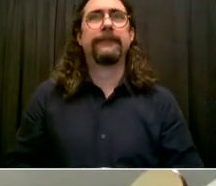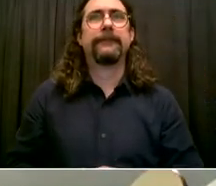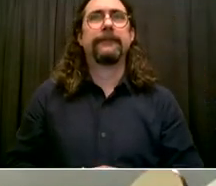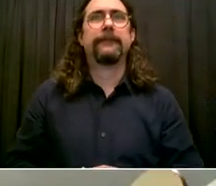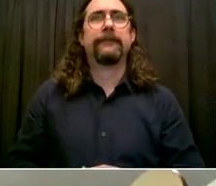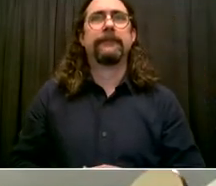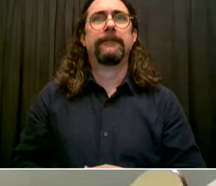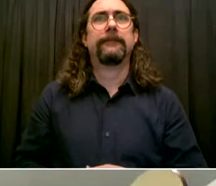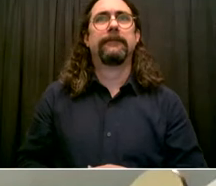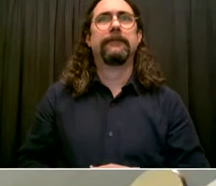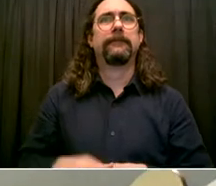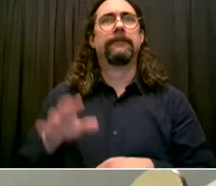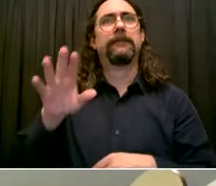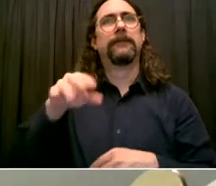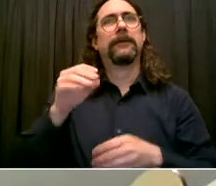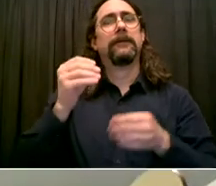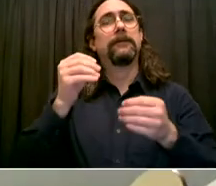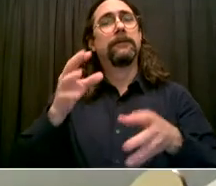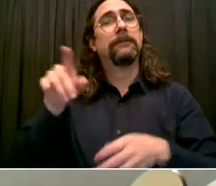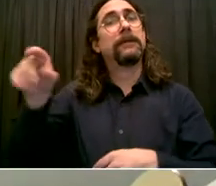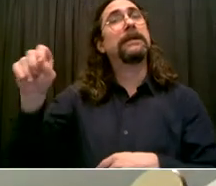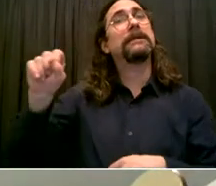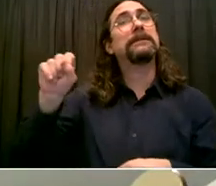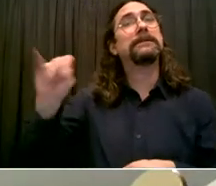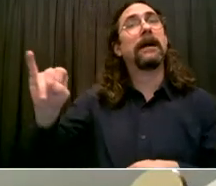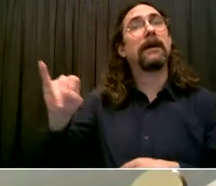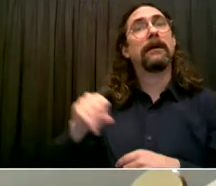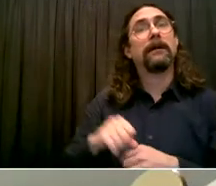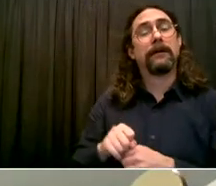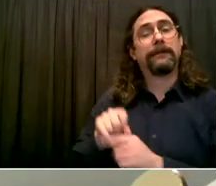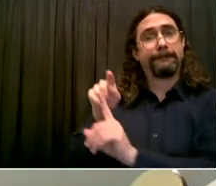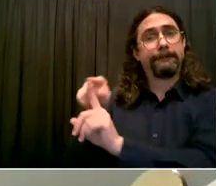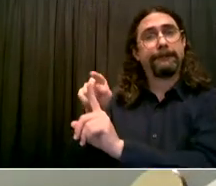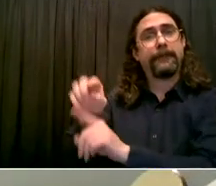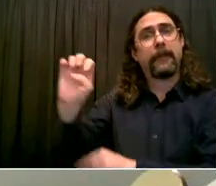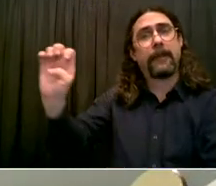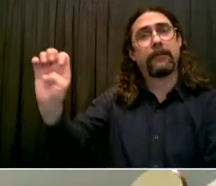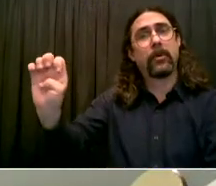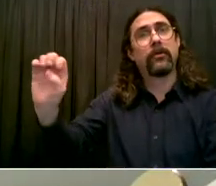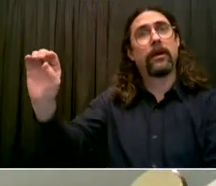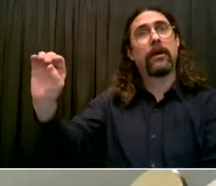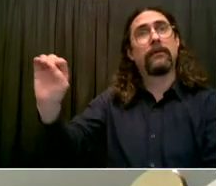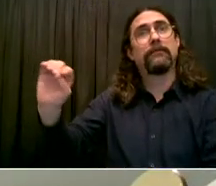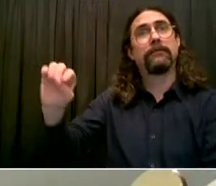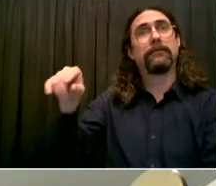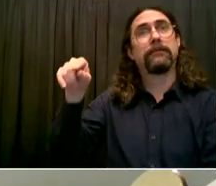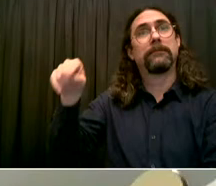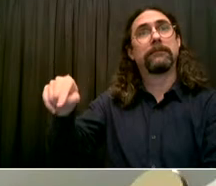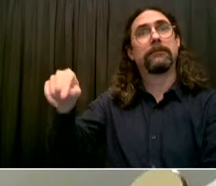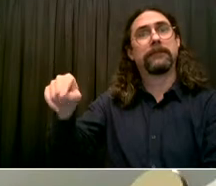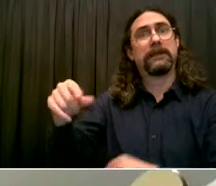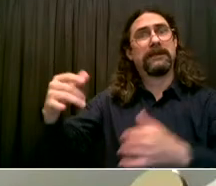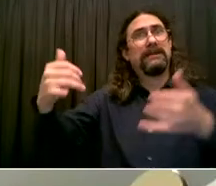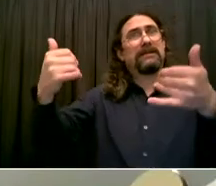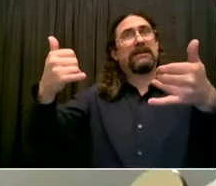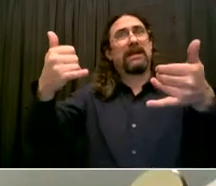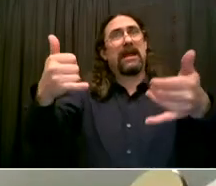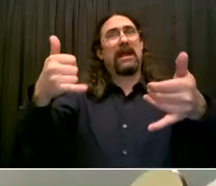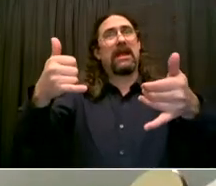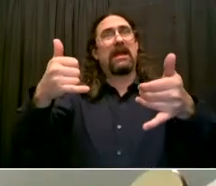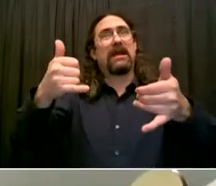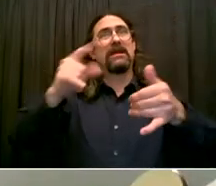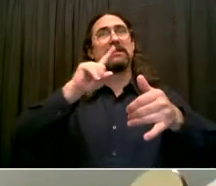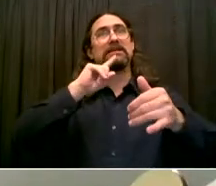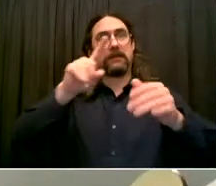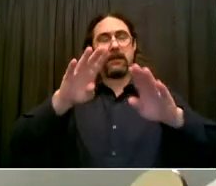as Dr. Choksi said, we're going to be ramping up as we get more supply over the next 2 weeks. But it is open, which we're very excited